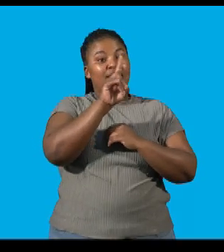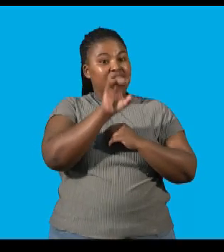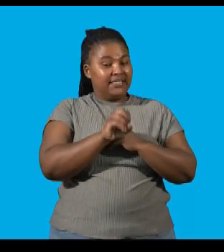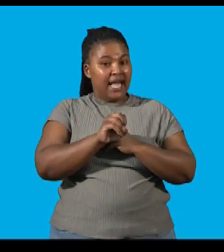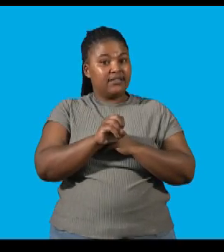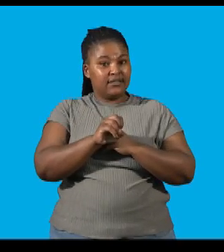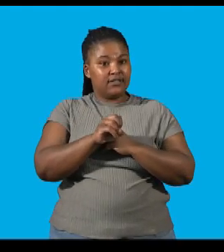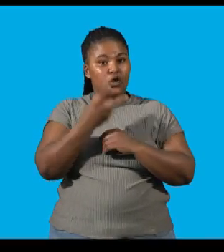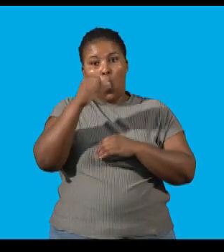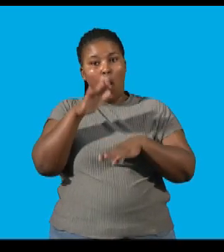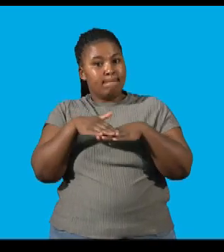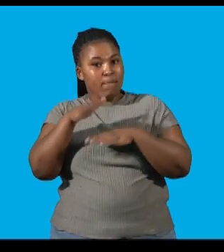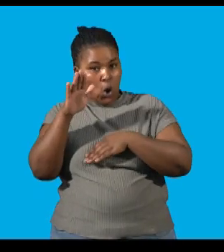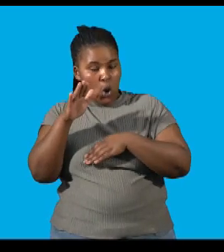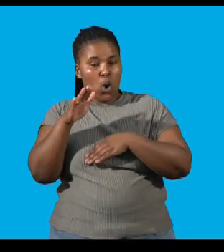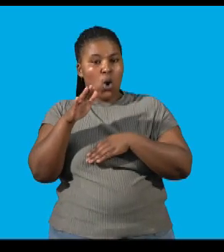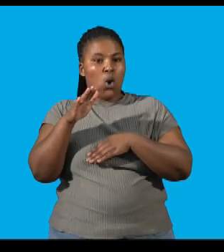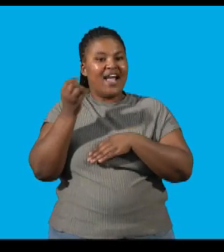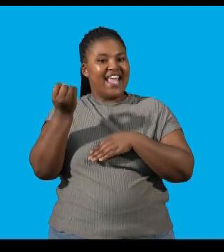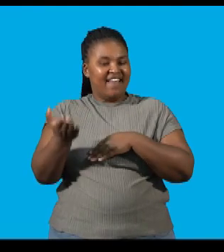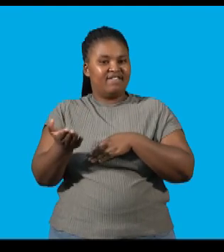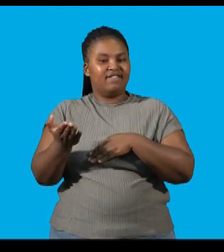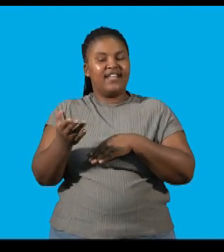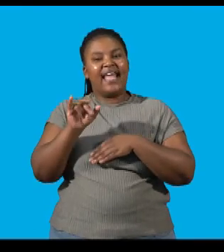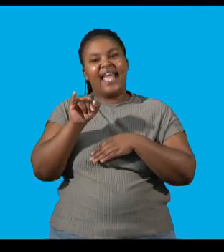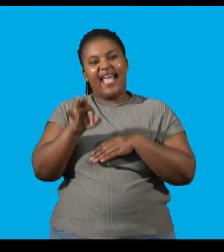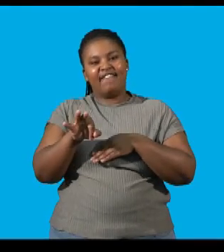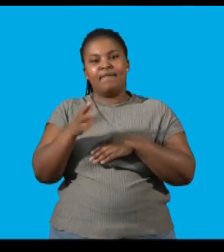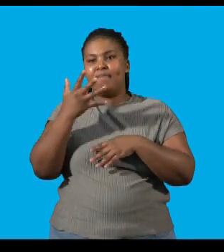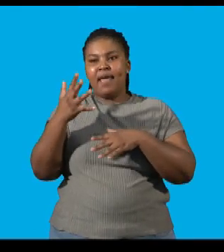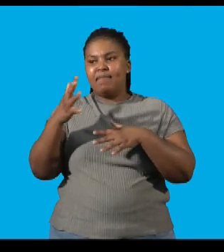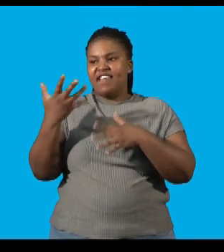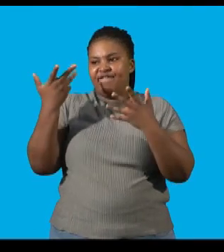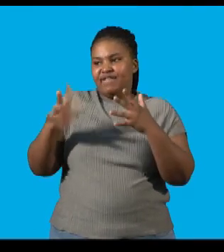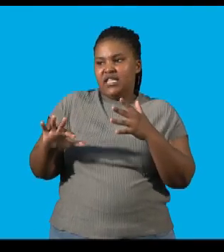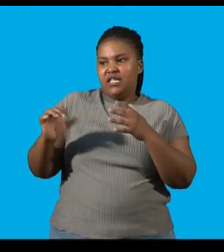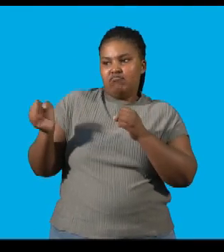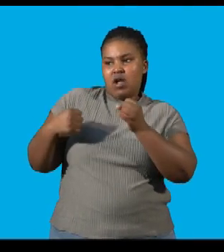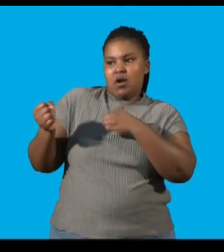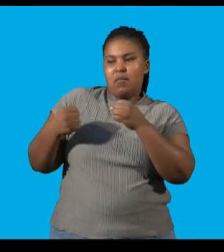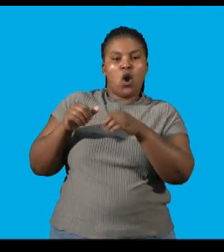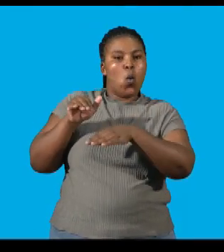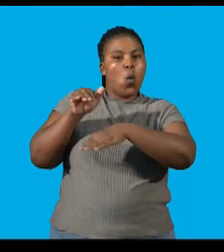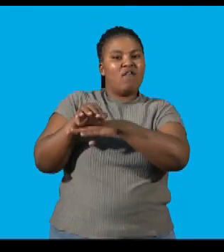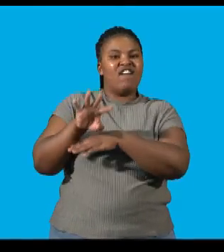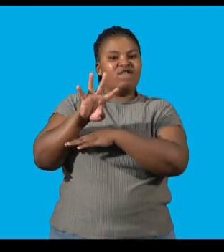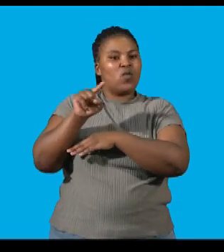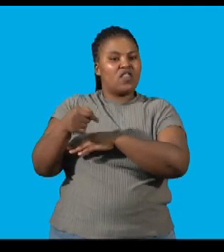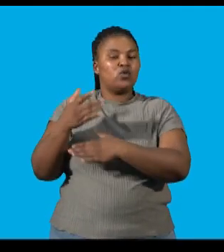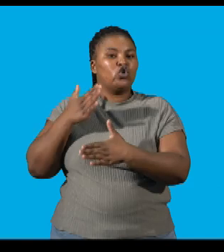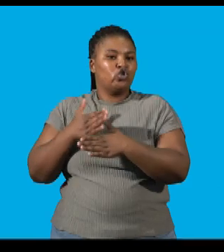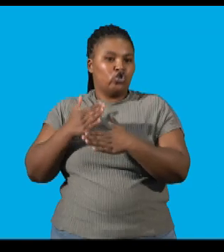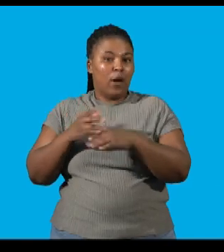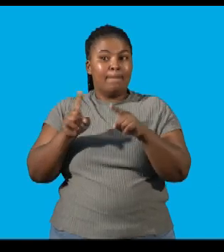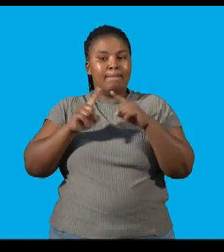20% or more, it's given if there's a creation of more than 4,000 jobs, but